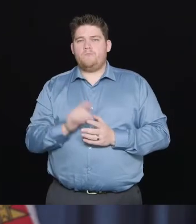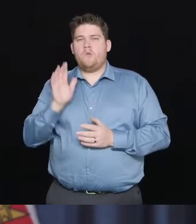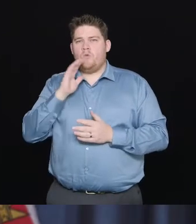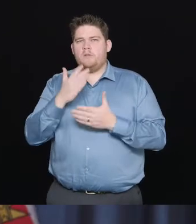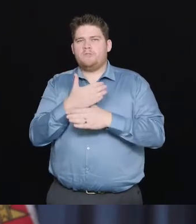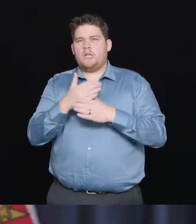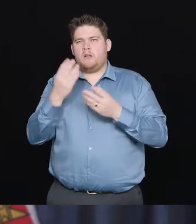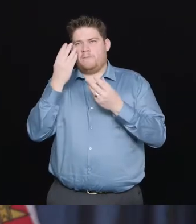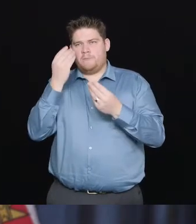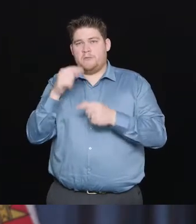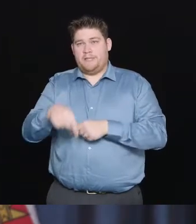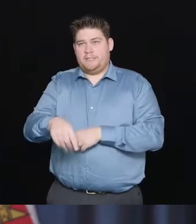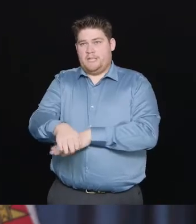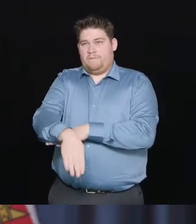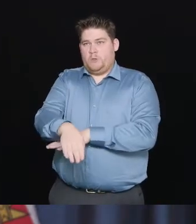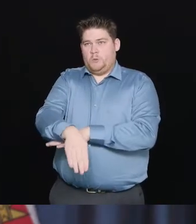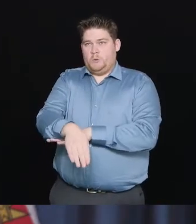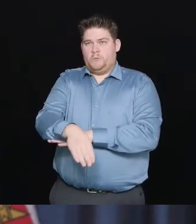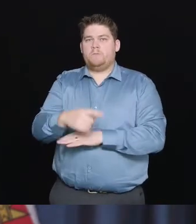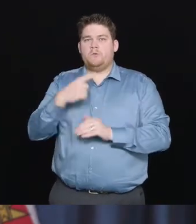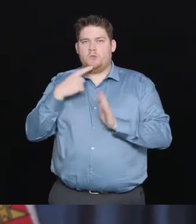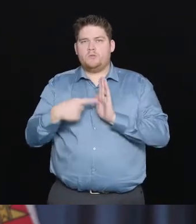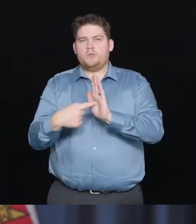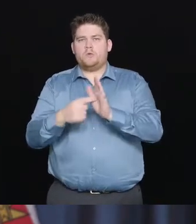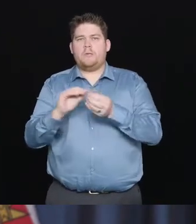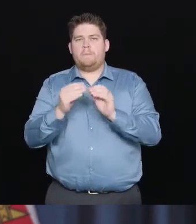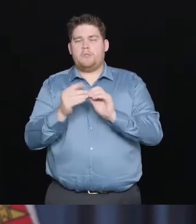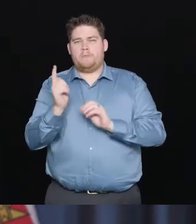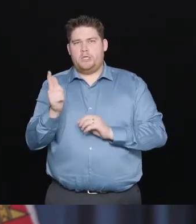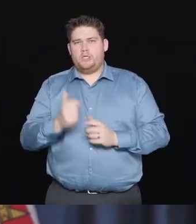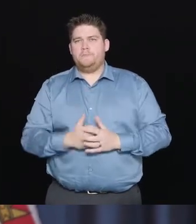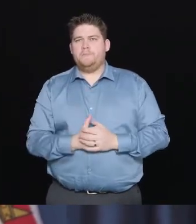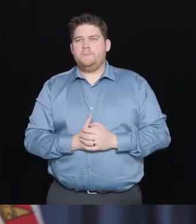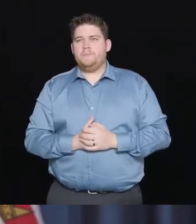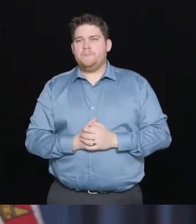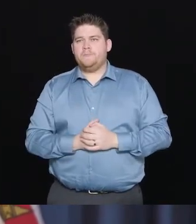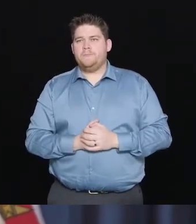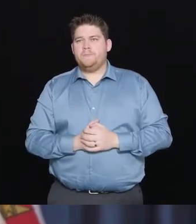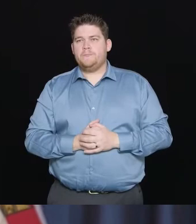Great. And we have time for one more question. Devin Bedell, Black Press, go ahead.